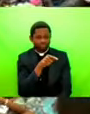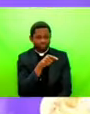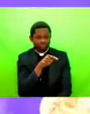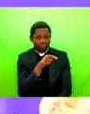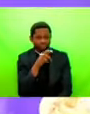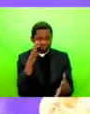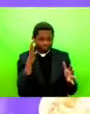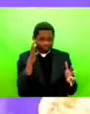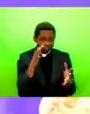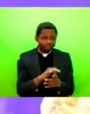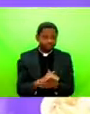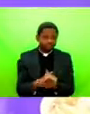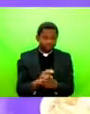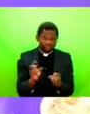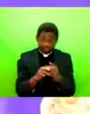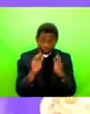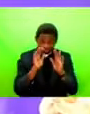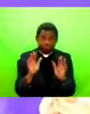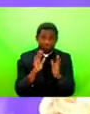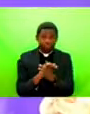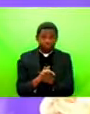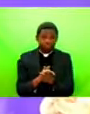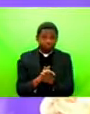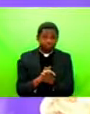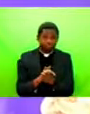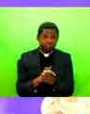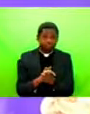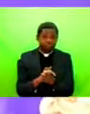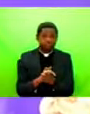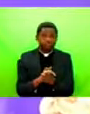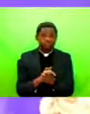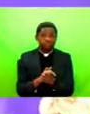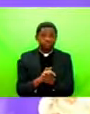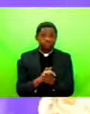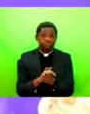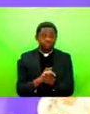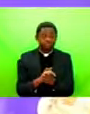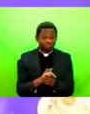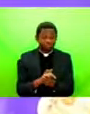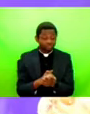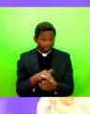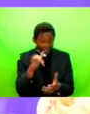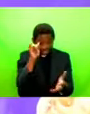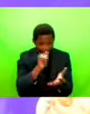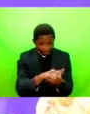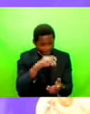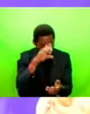It's amazing. That man encouraged me every day of his life.